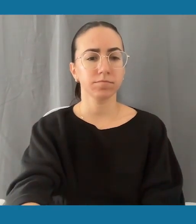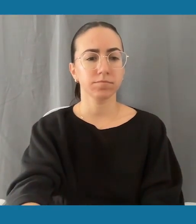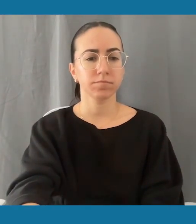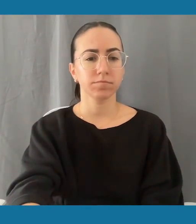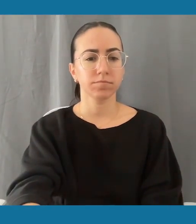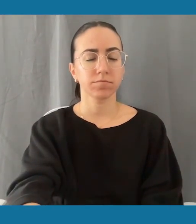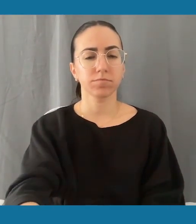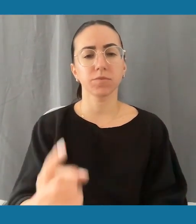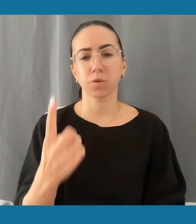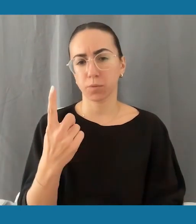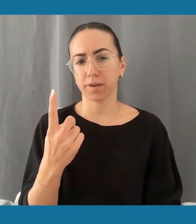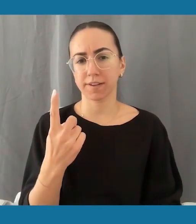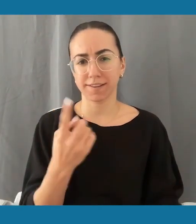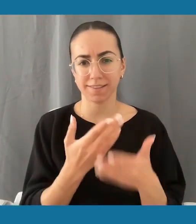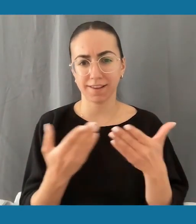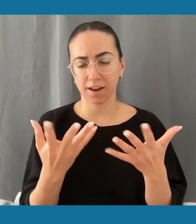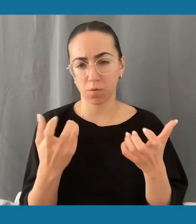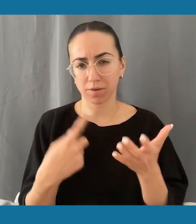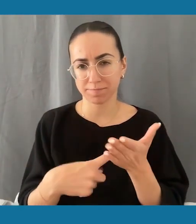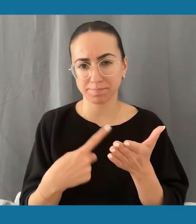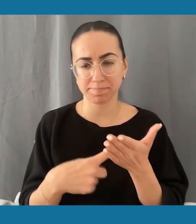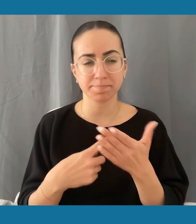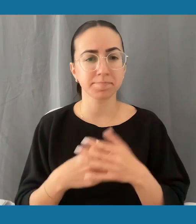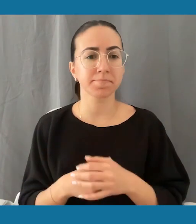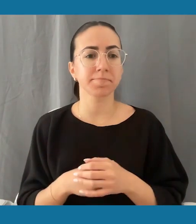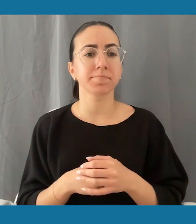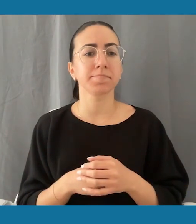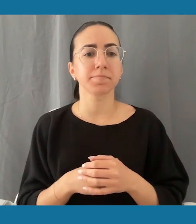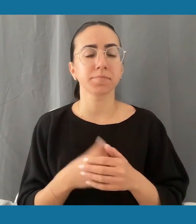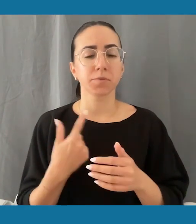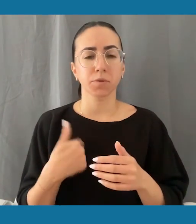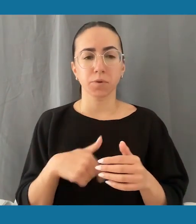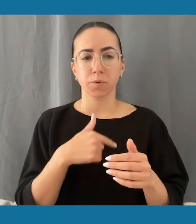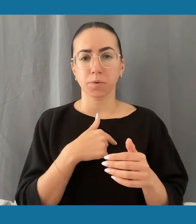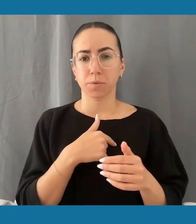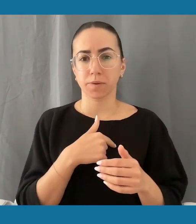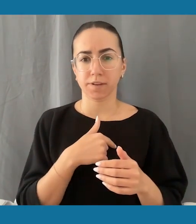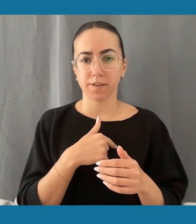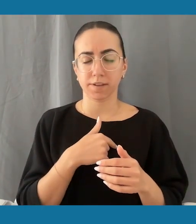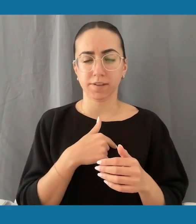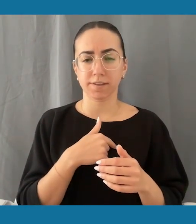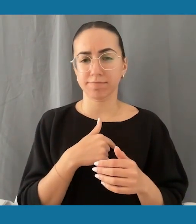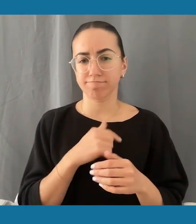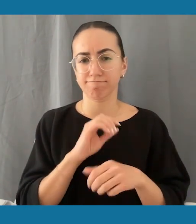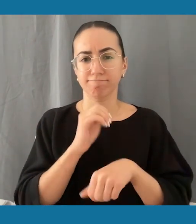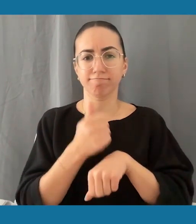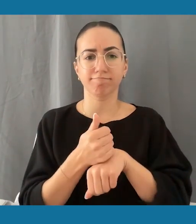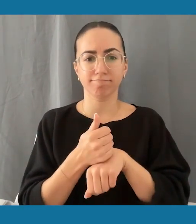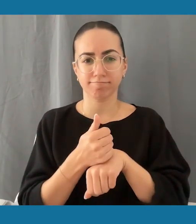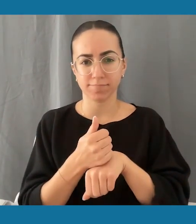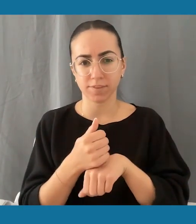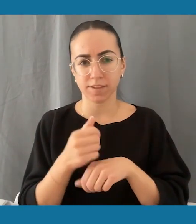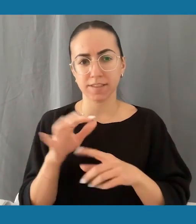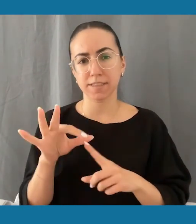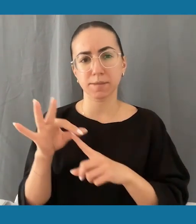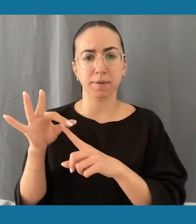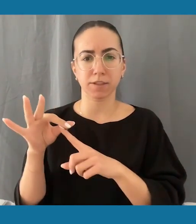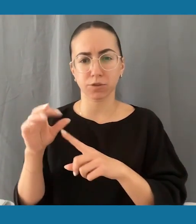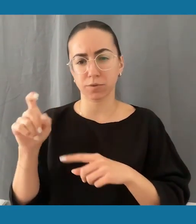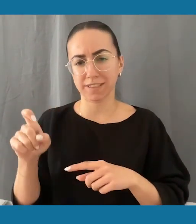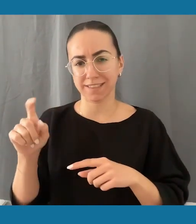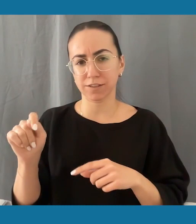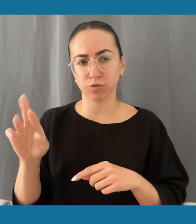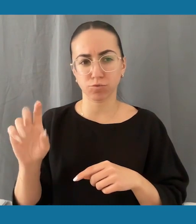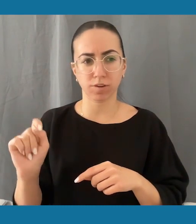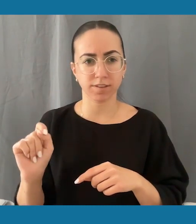is when we draft our special needs trusts, and the reason why I like to talk about this is it really highlights for those